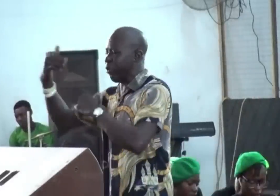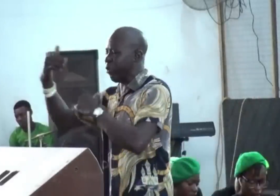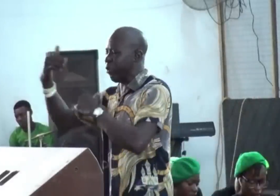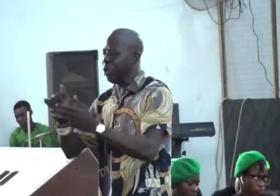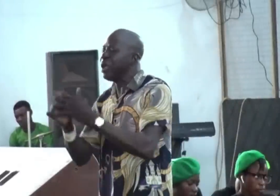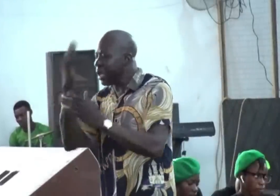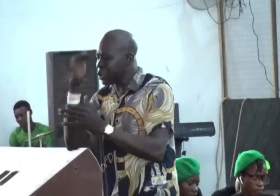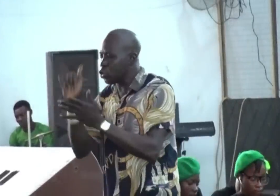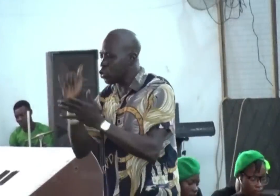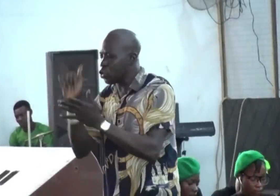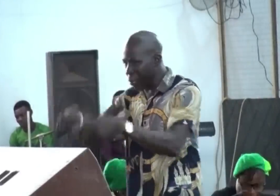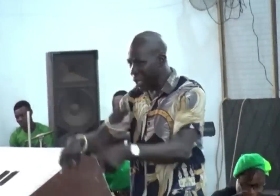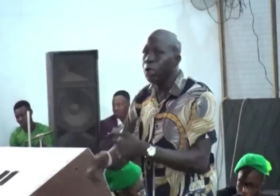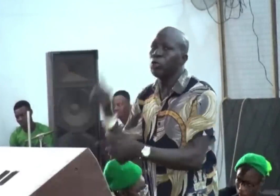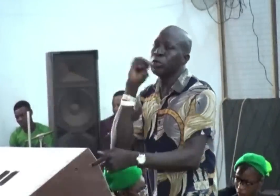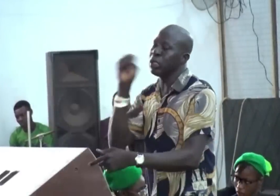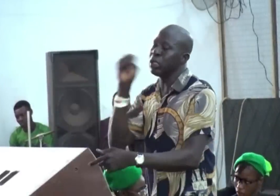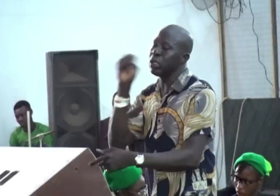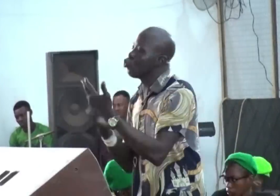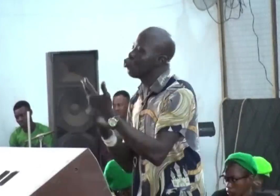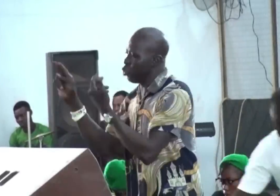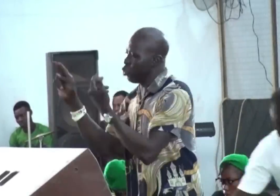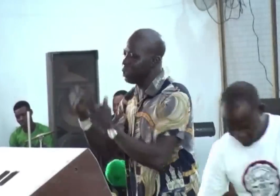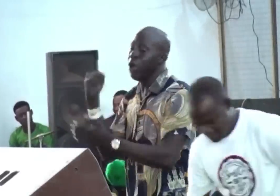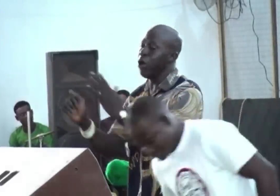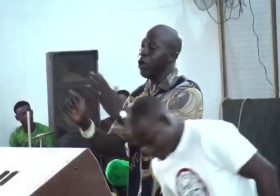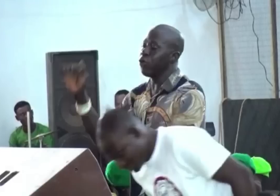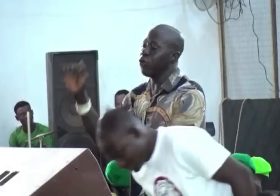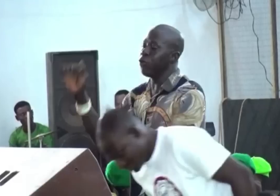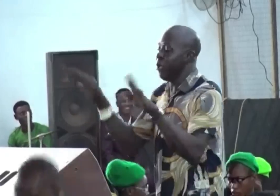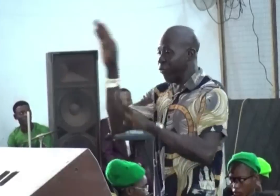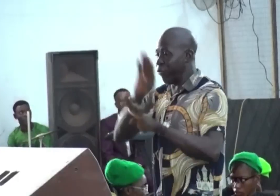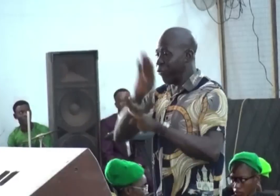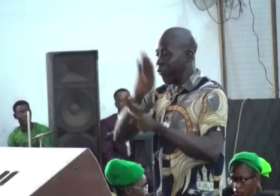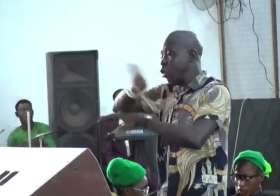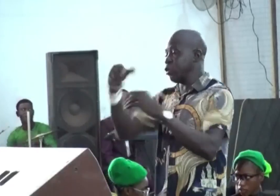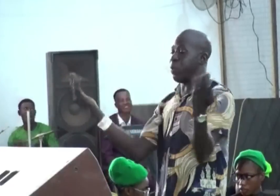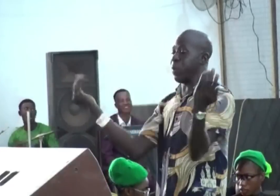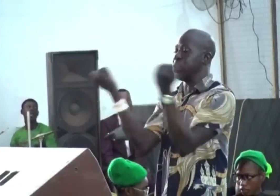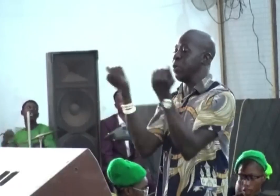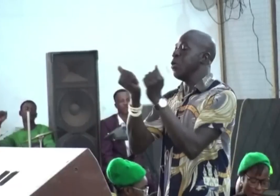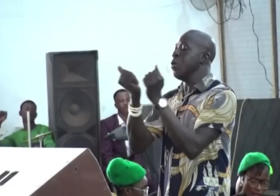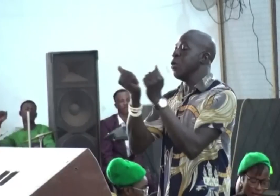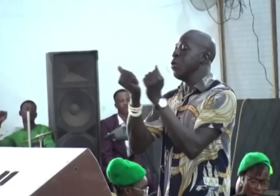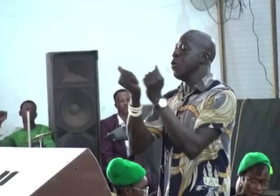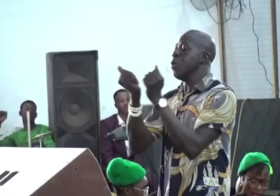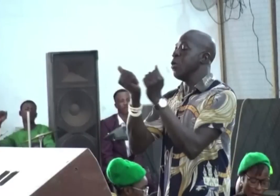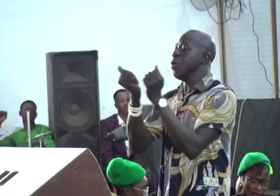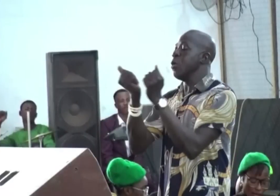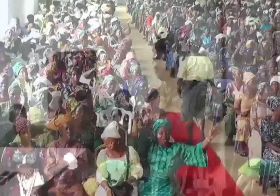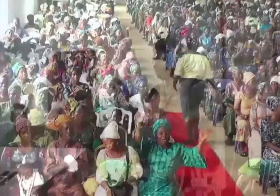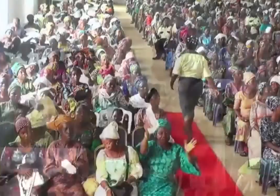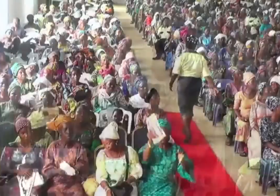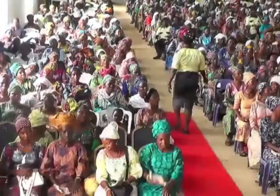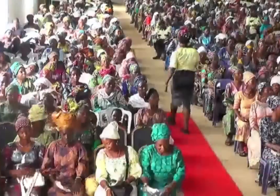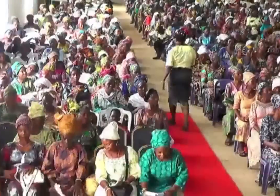is how he came to testify to the goodness of God for fighting all his battles. Praise the Lord, church. Hallelujah.